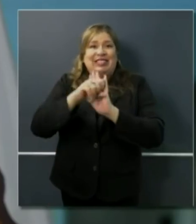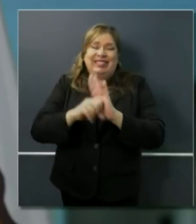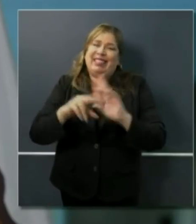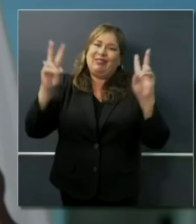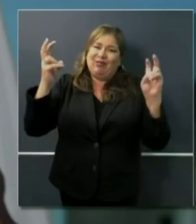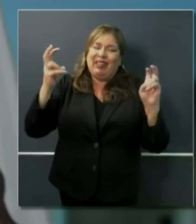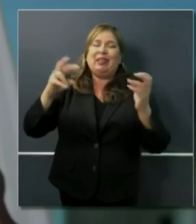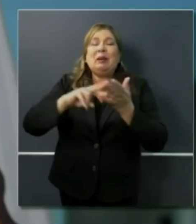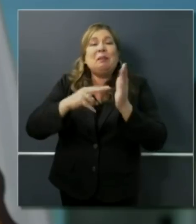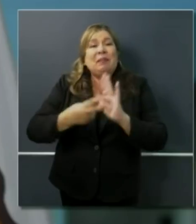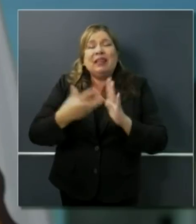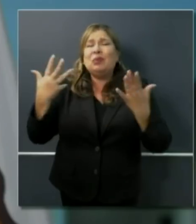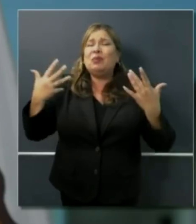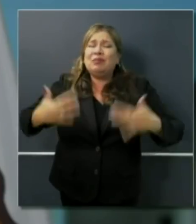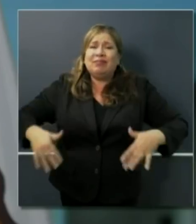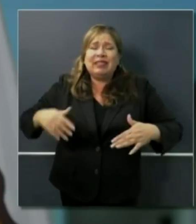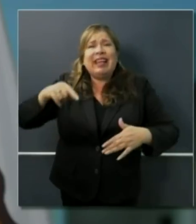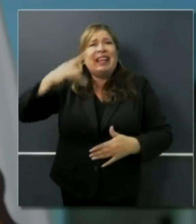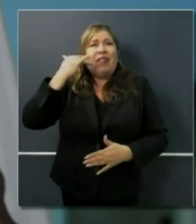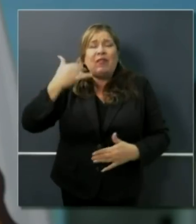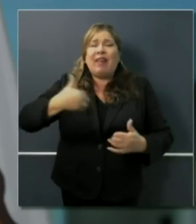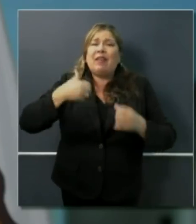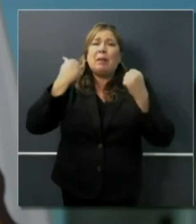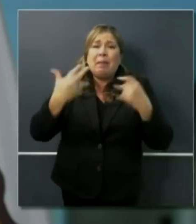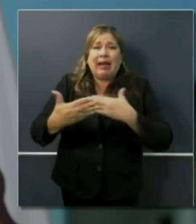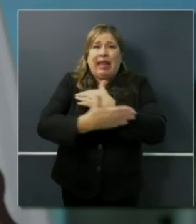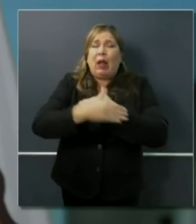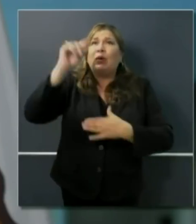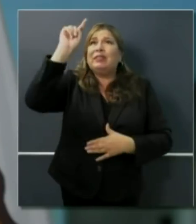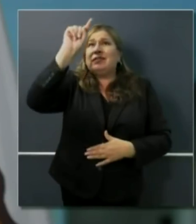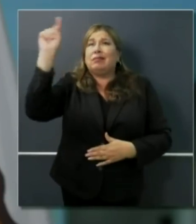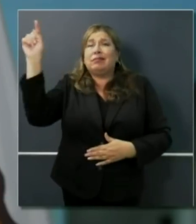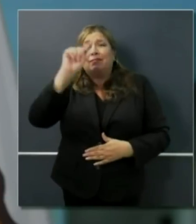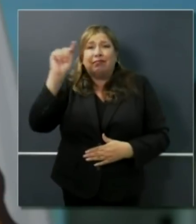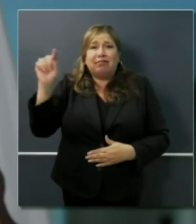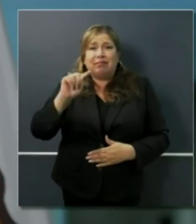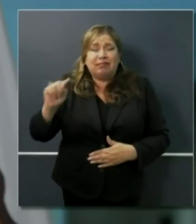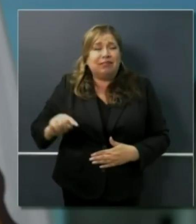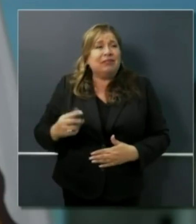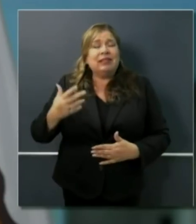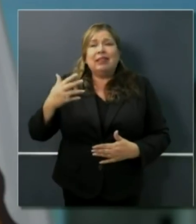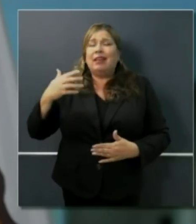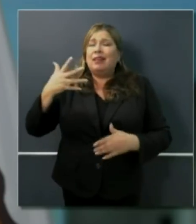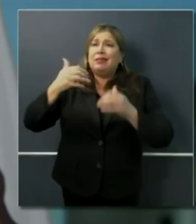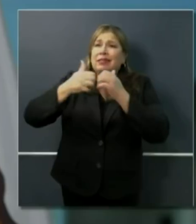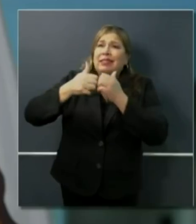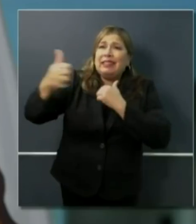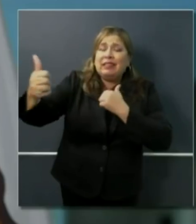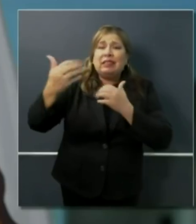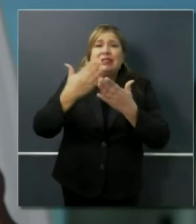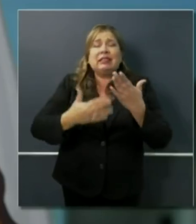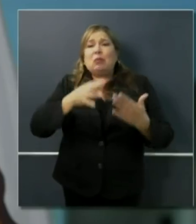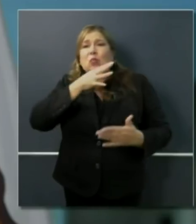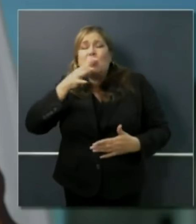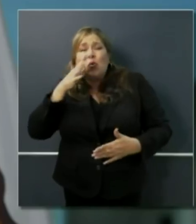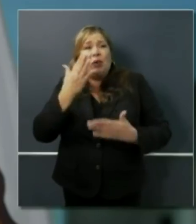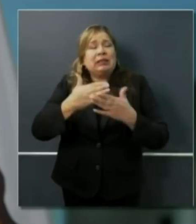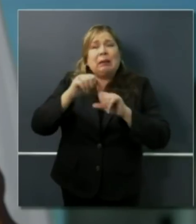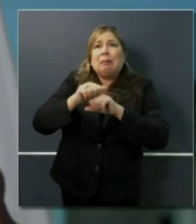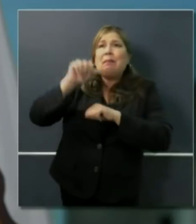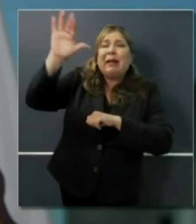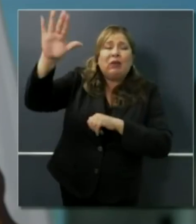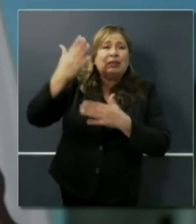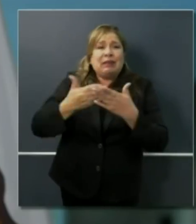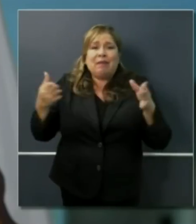own. But because of scale and scope of California, because of the geographic distances, because of the rural and